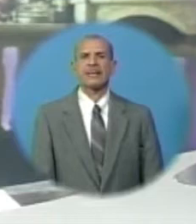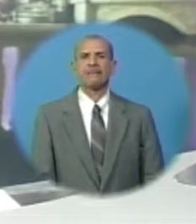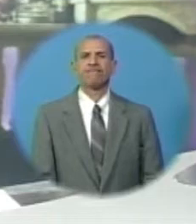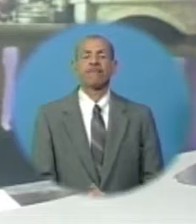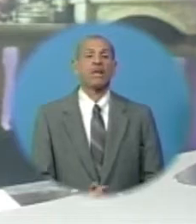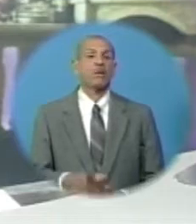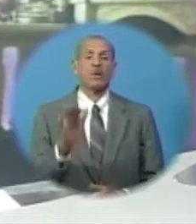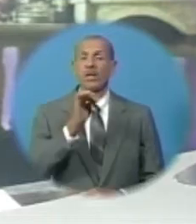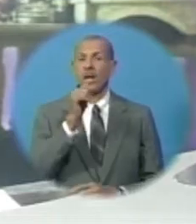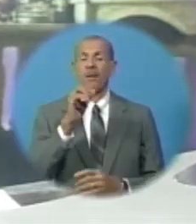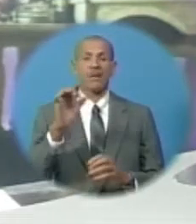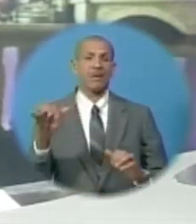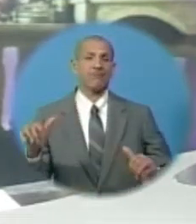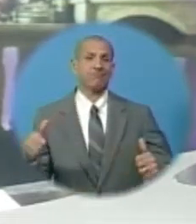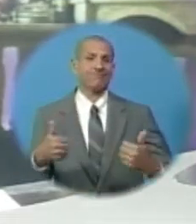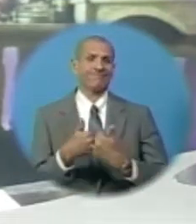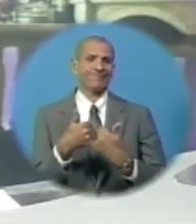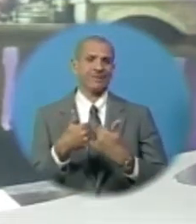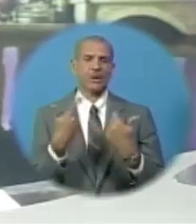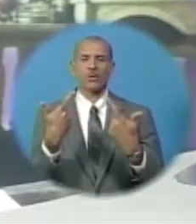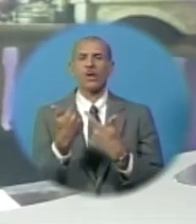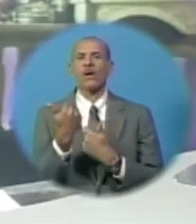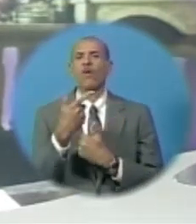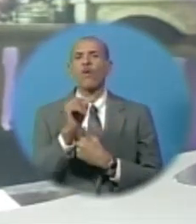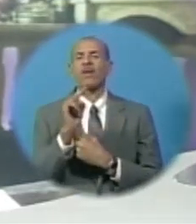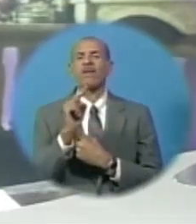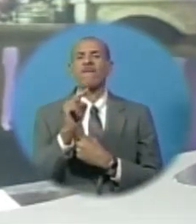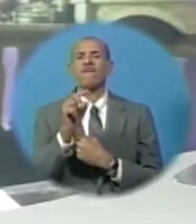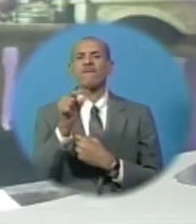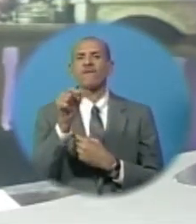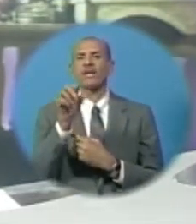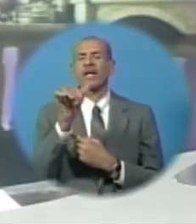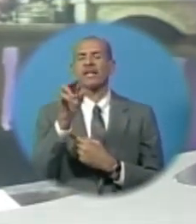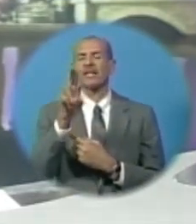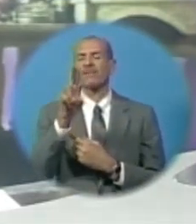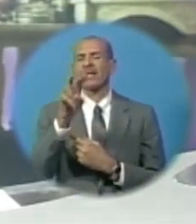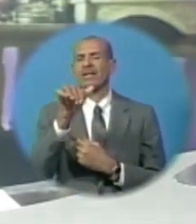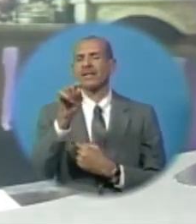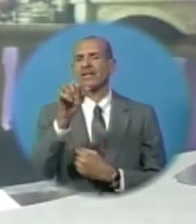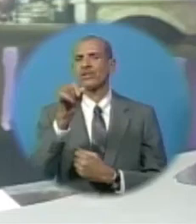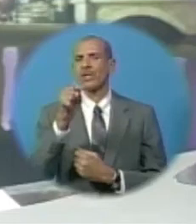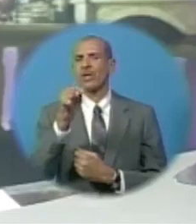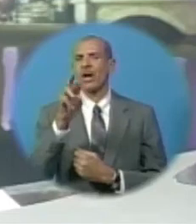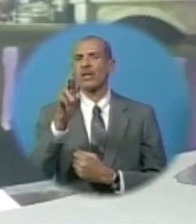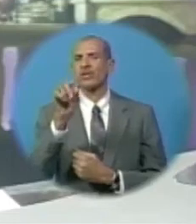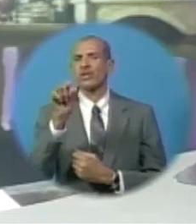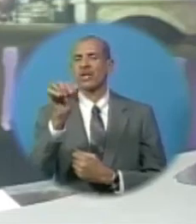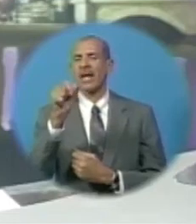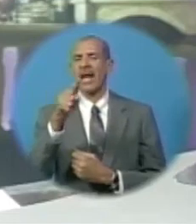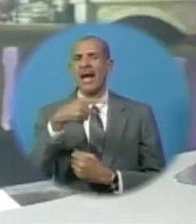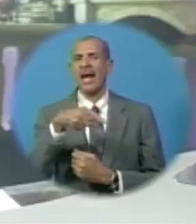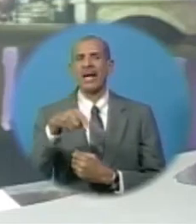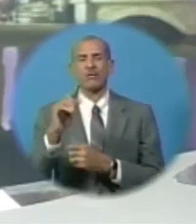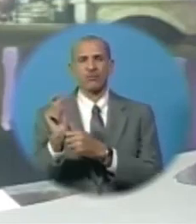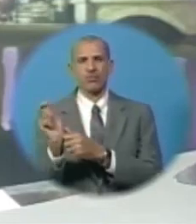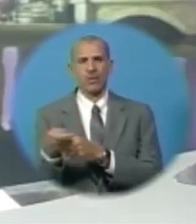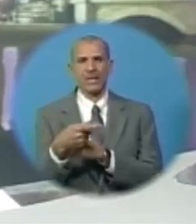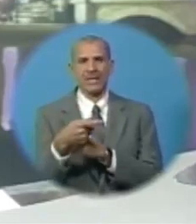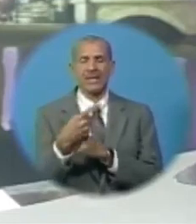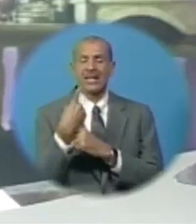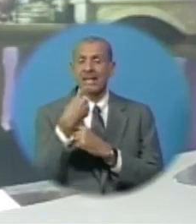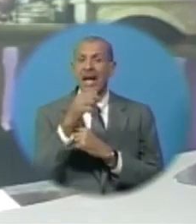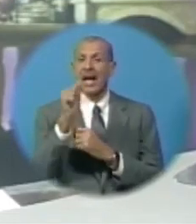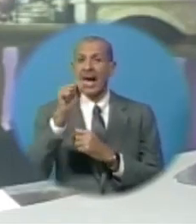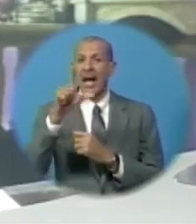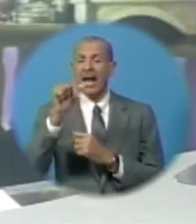There won't be a clash between the Vintage Reggae Festival and cricket. This, as FAST Director Al Jokes stresses, strict measures will